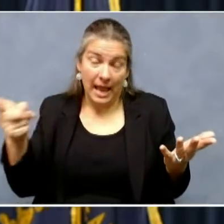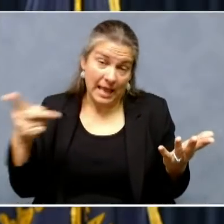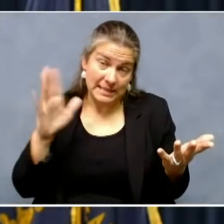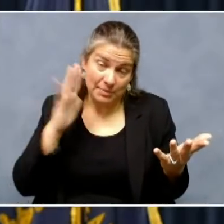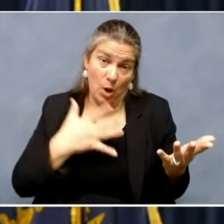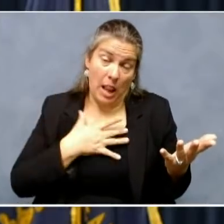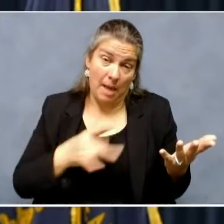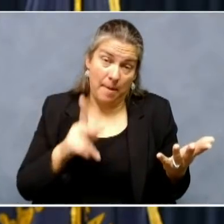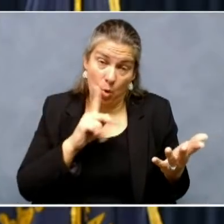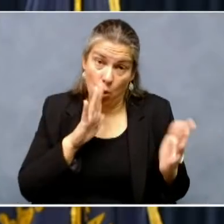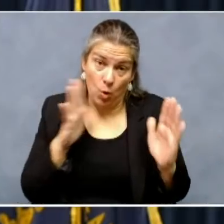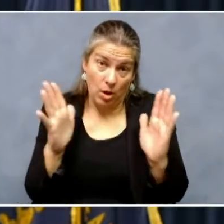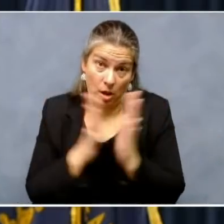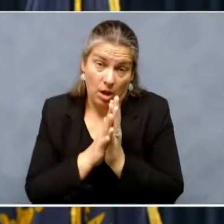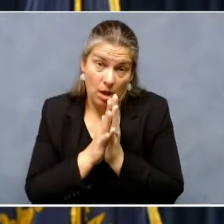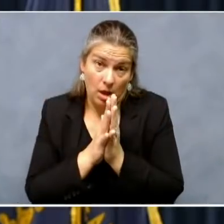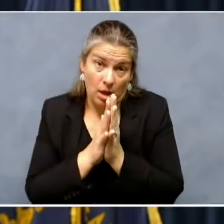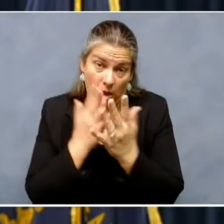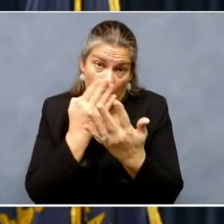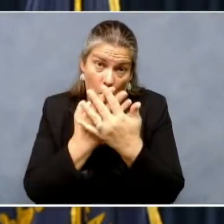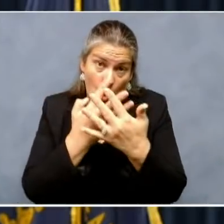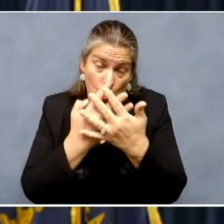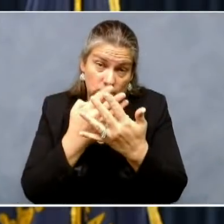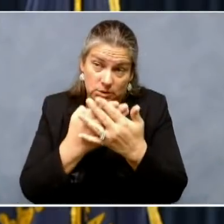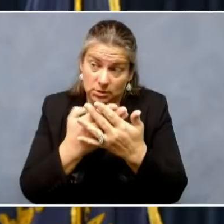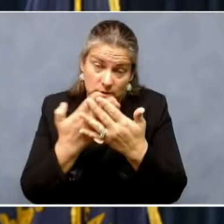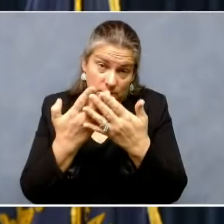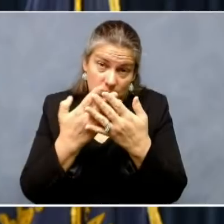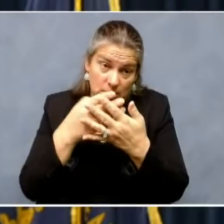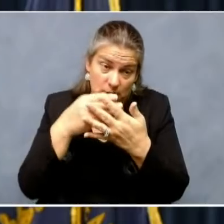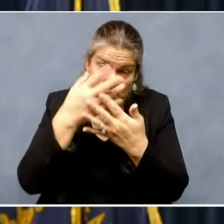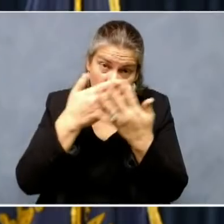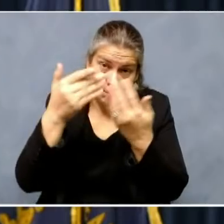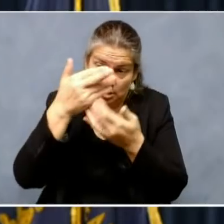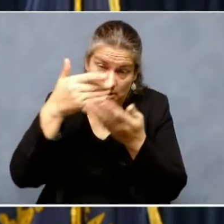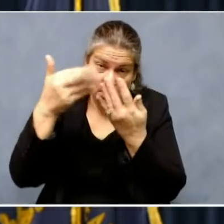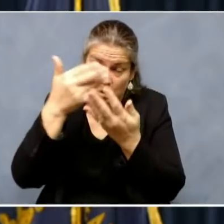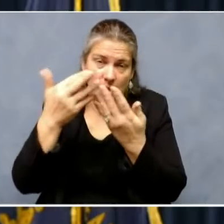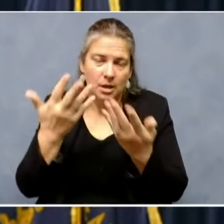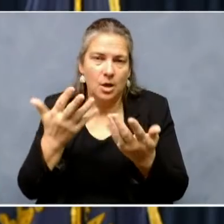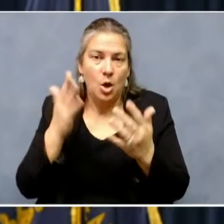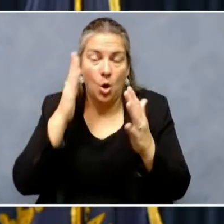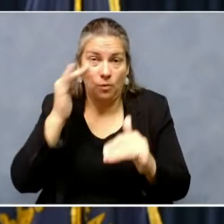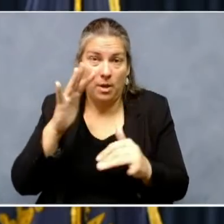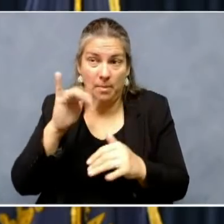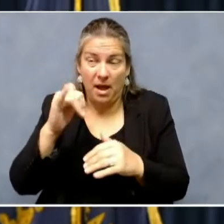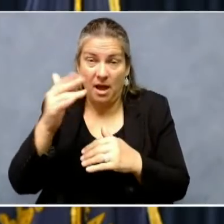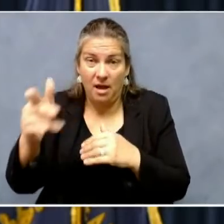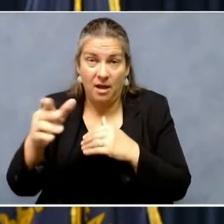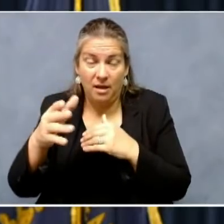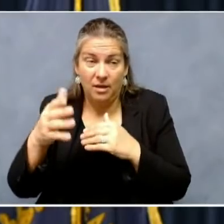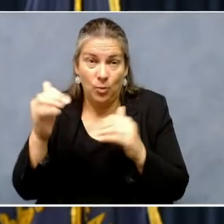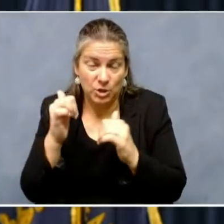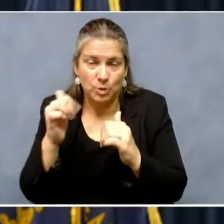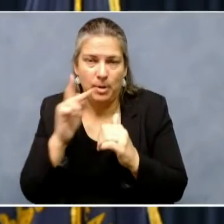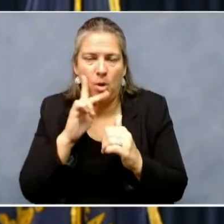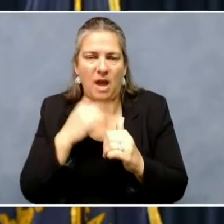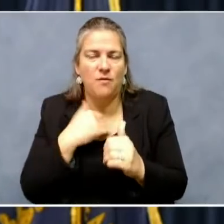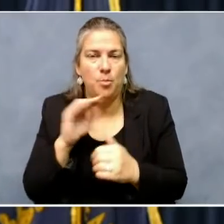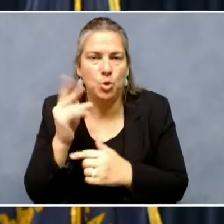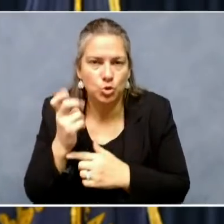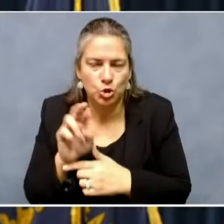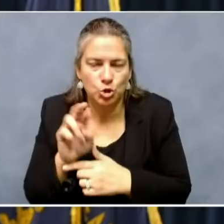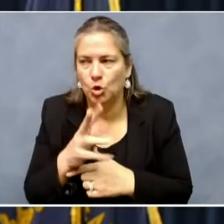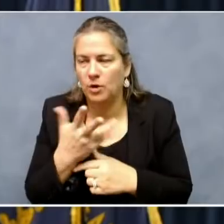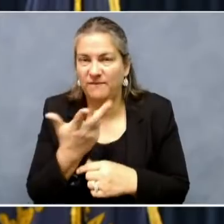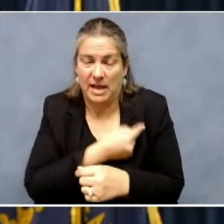that's certainly more possible in the winter, that we'll have more people vaccinated and even boosted in the winter.